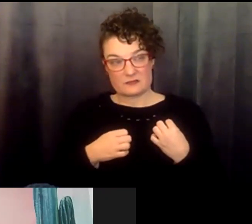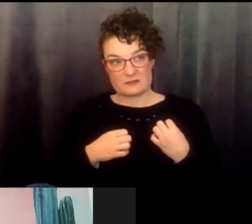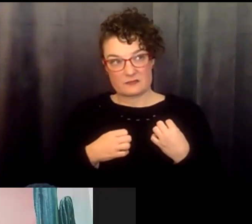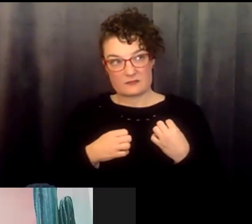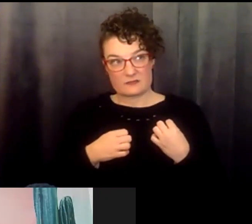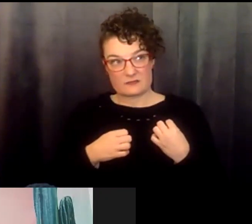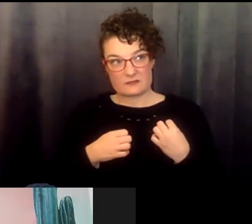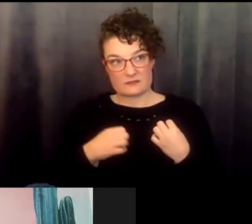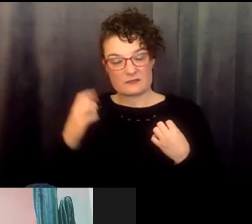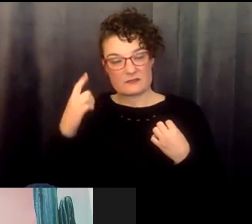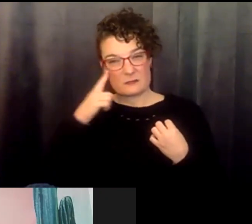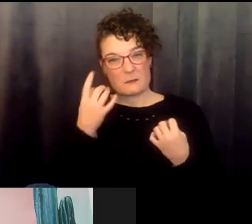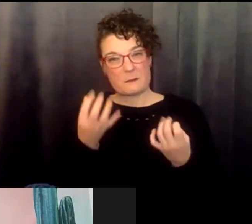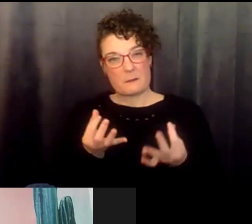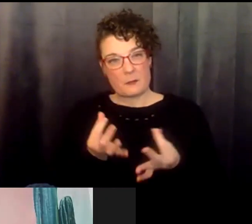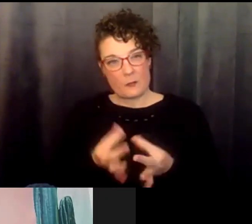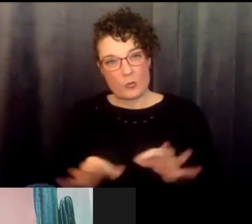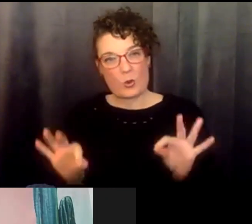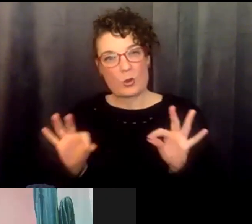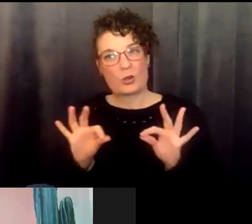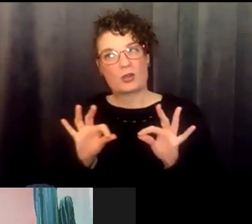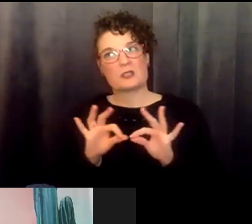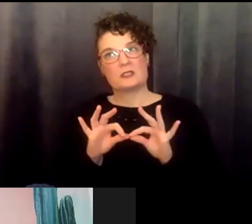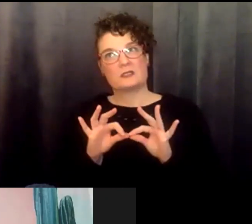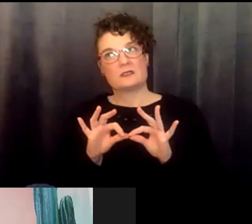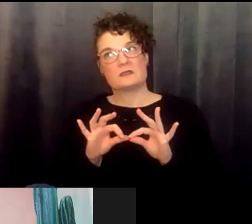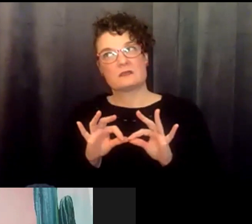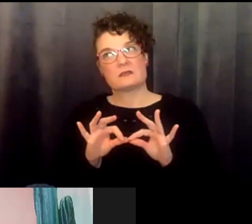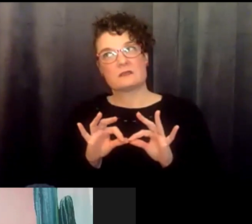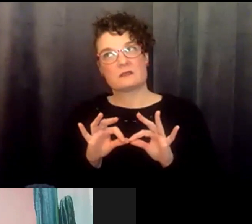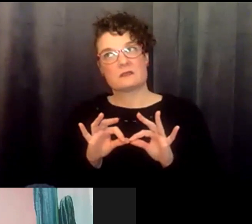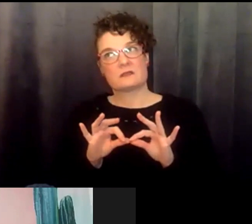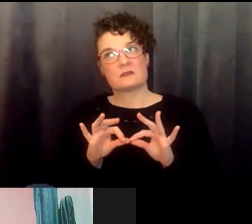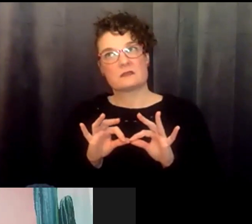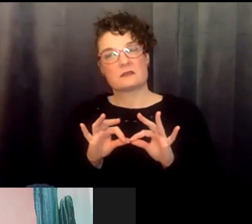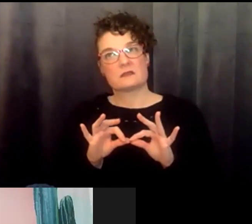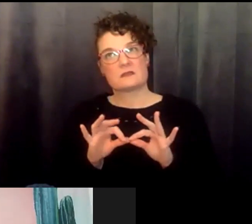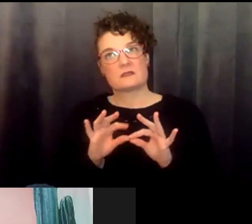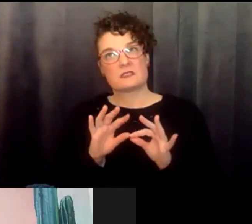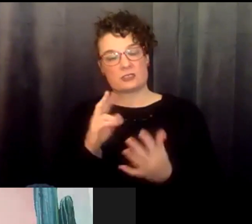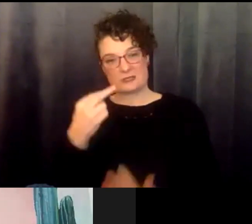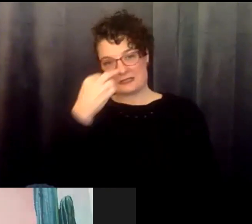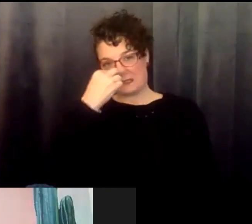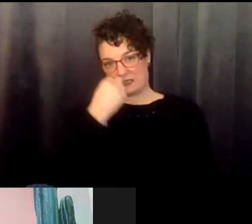it's important. It's so important to see yourself,